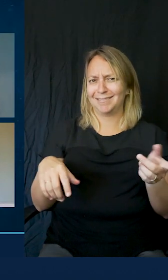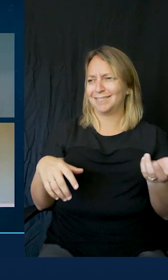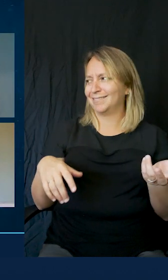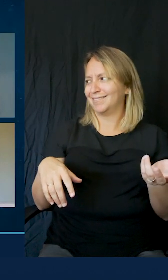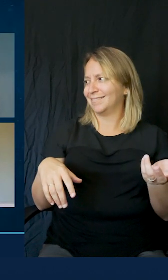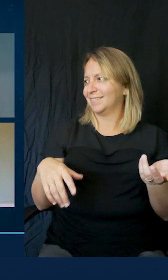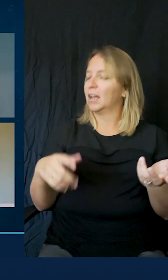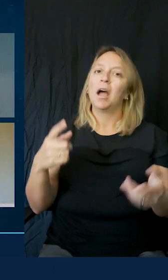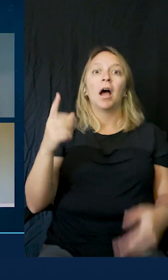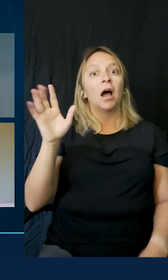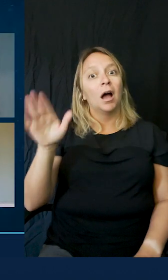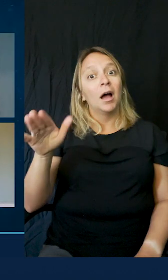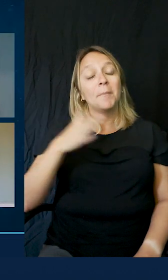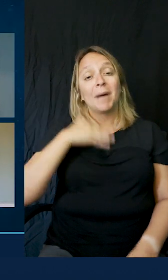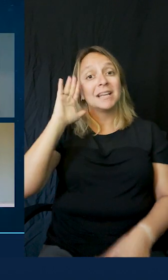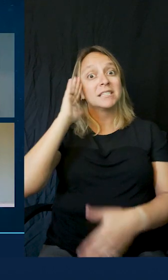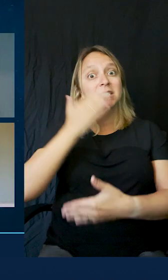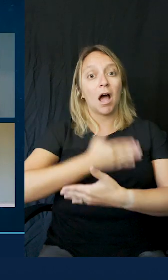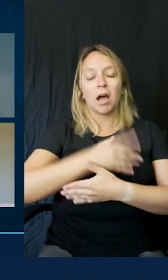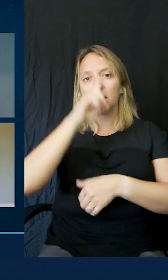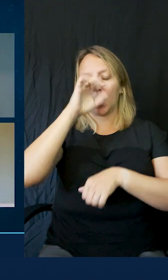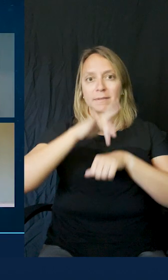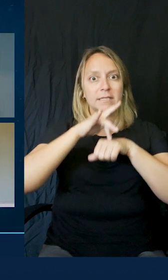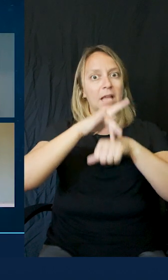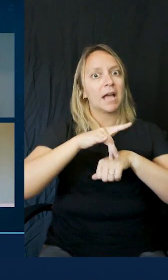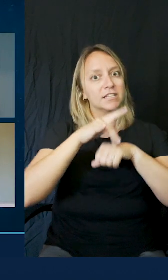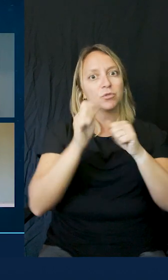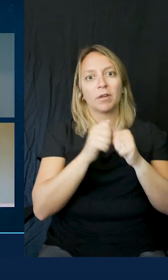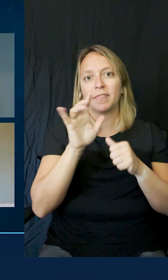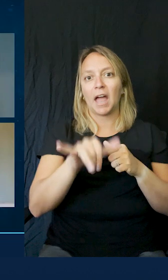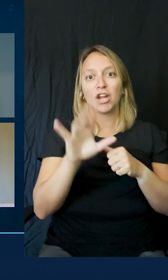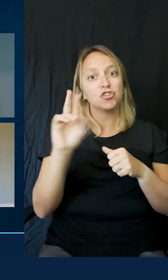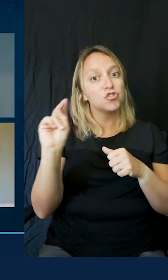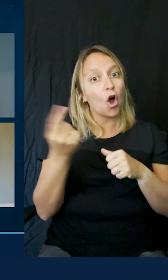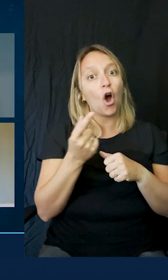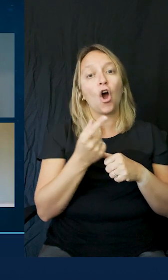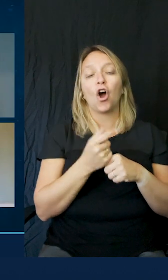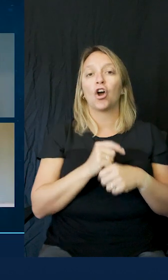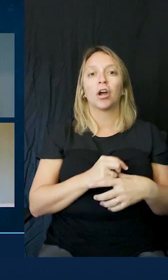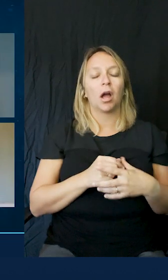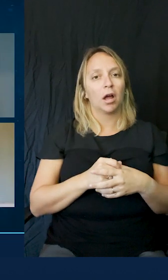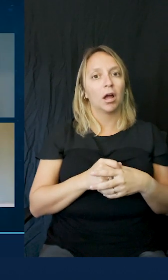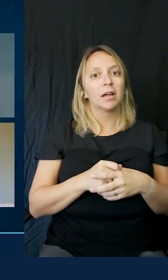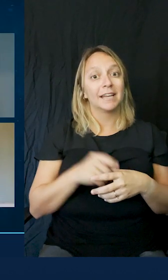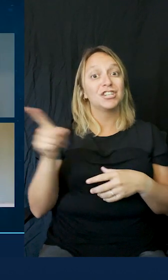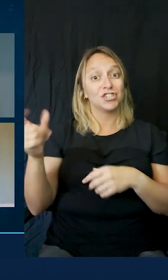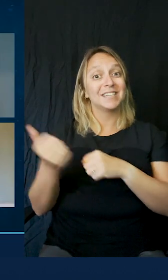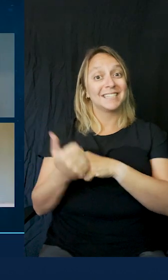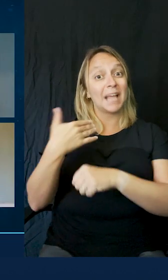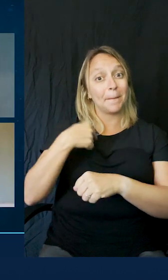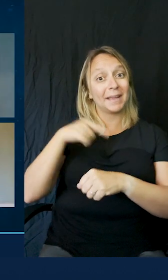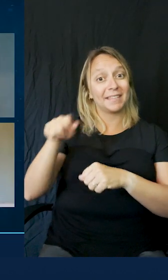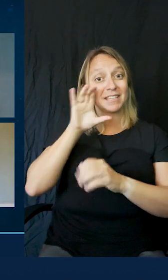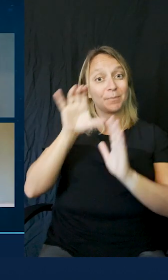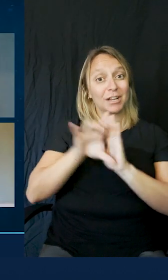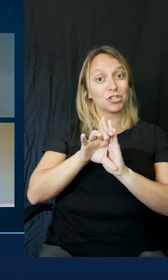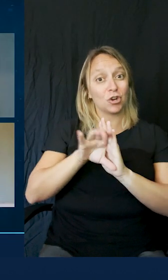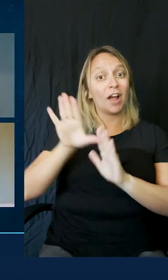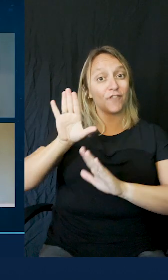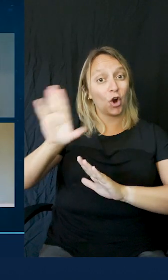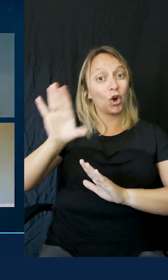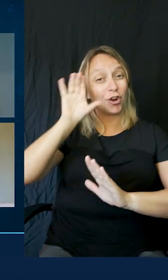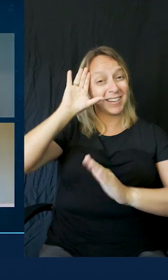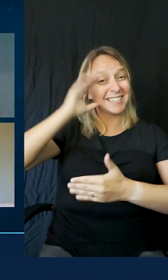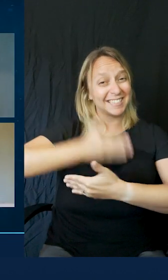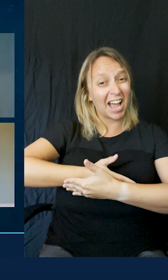like, "My son is obsessed with that dog." And she sent me this picture of her son